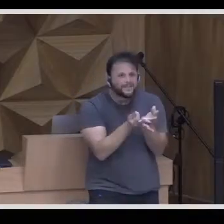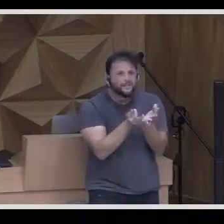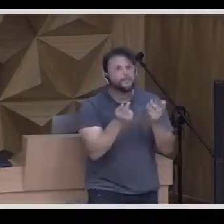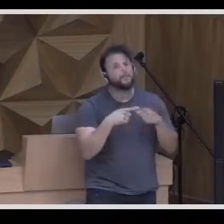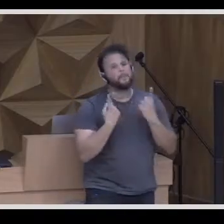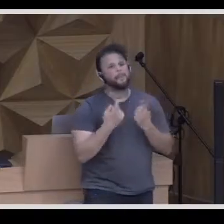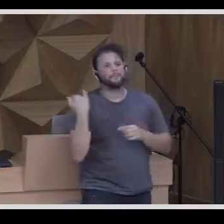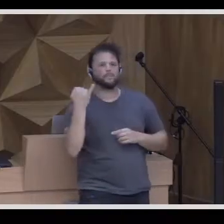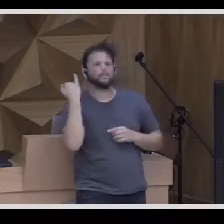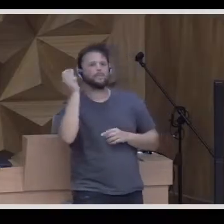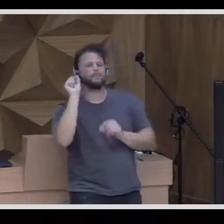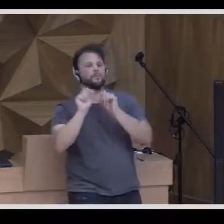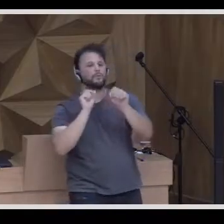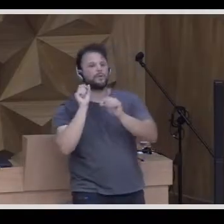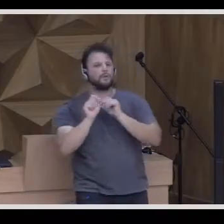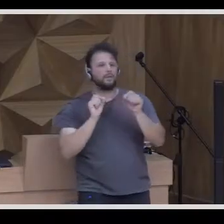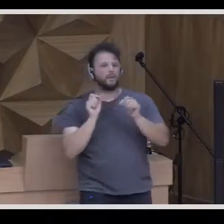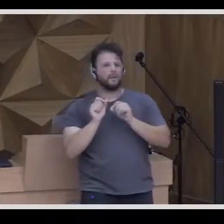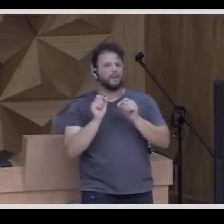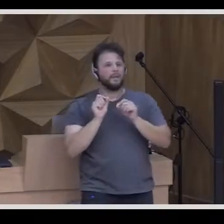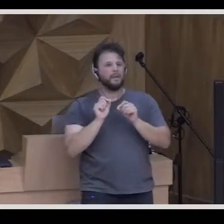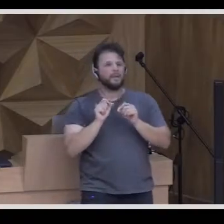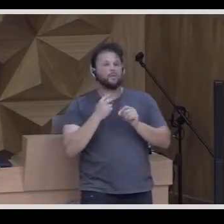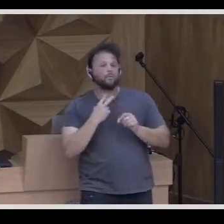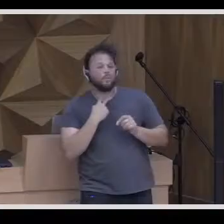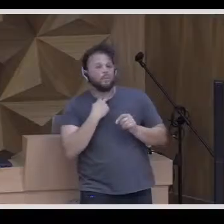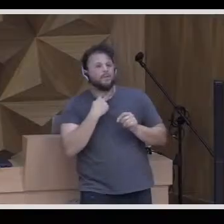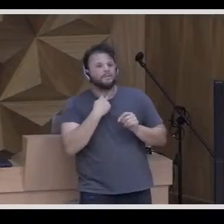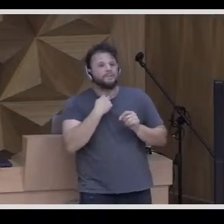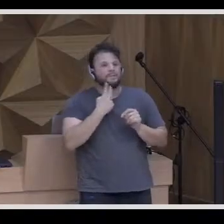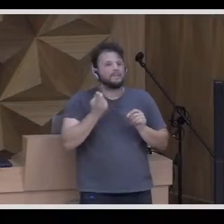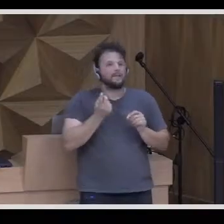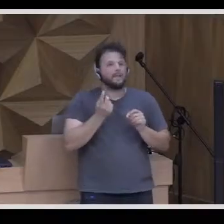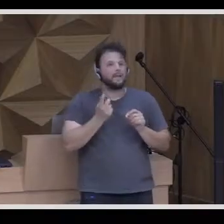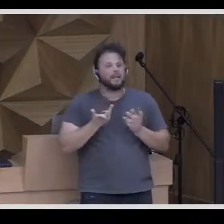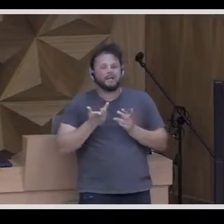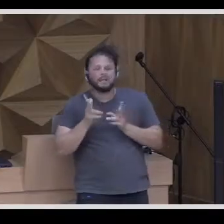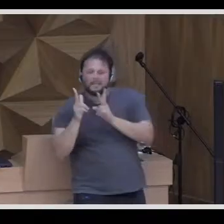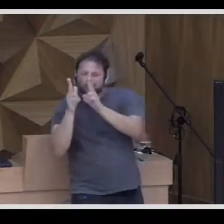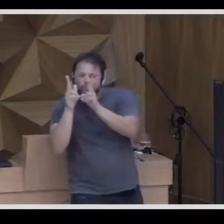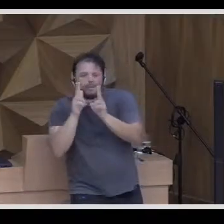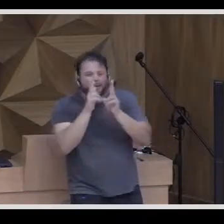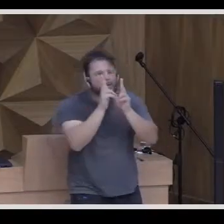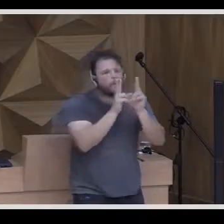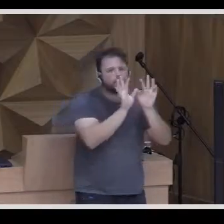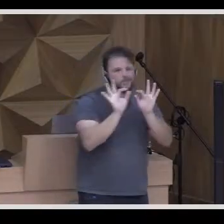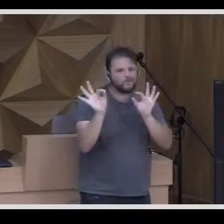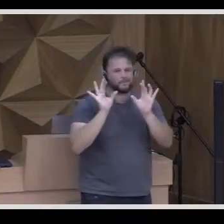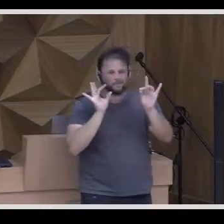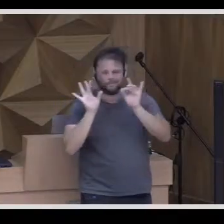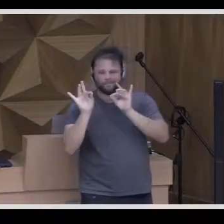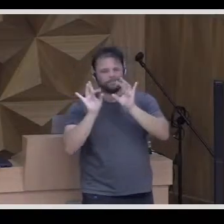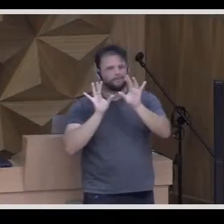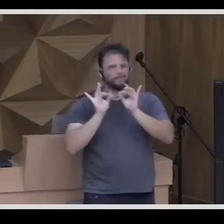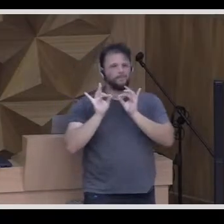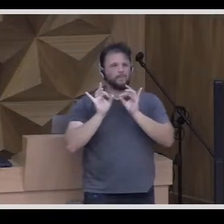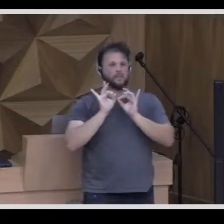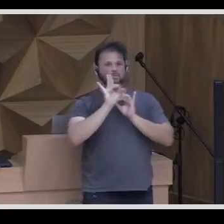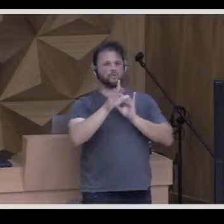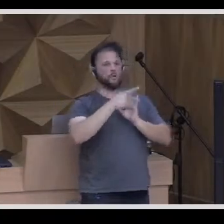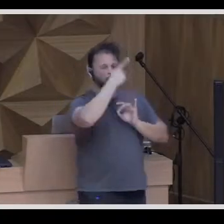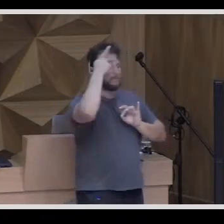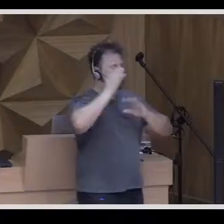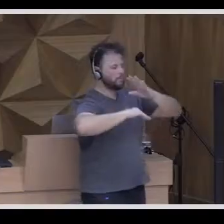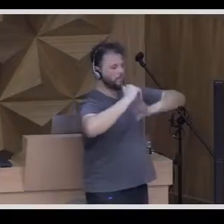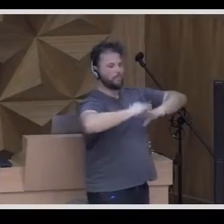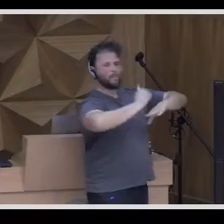the domain of people in computing. Everybody now, it's kind of much more egalitarian, which is great, but